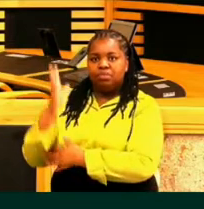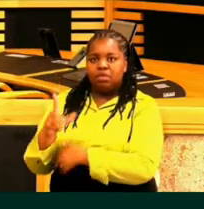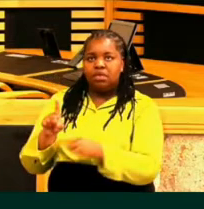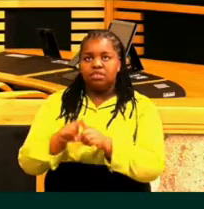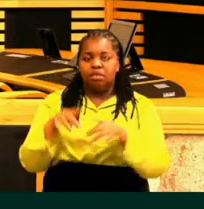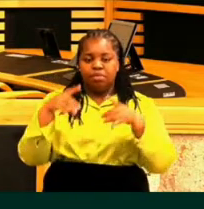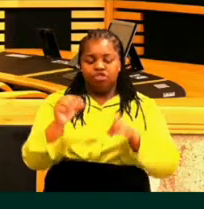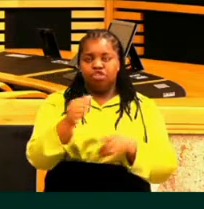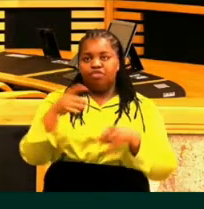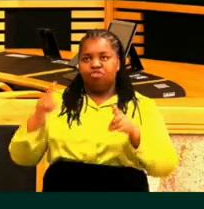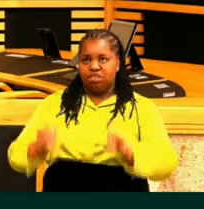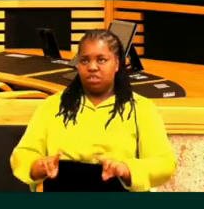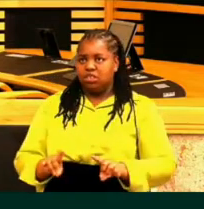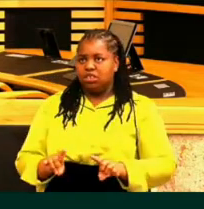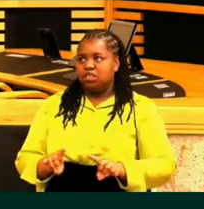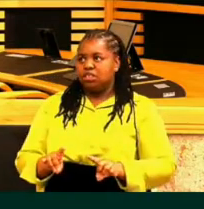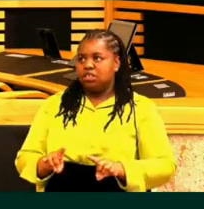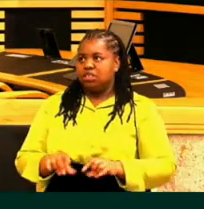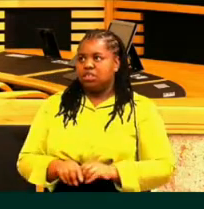chair of chess